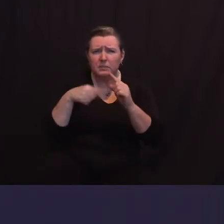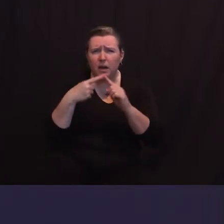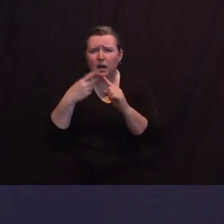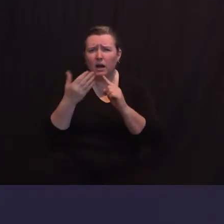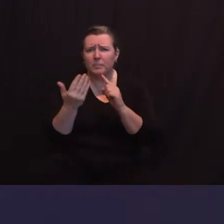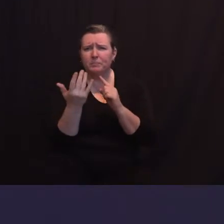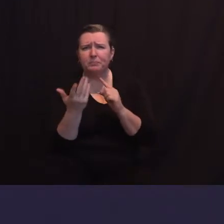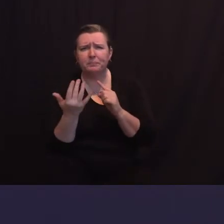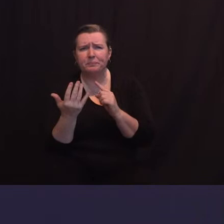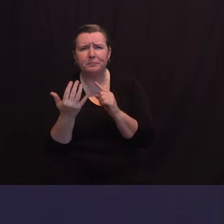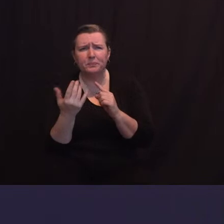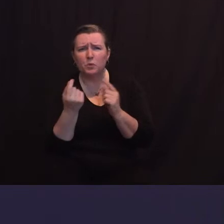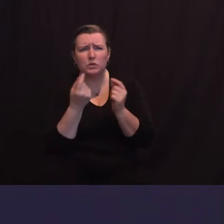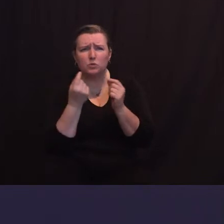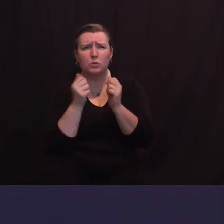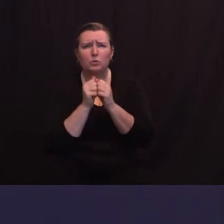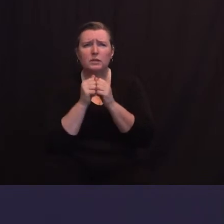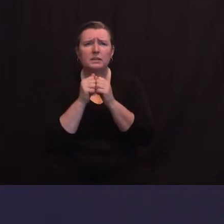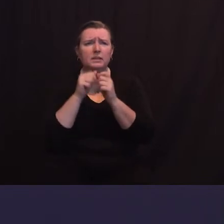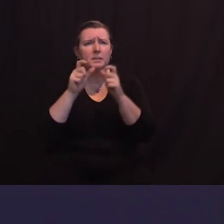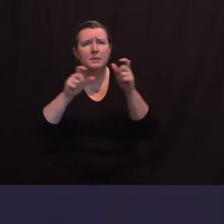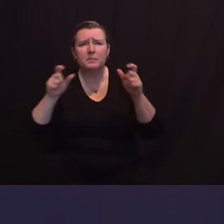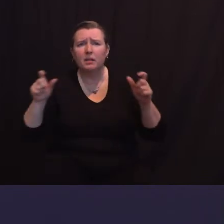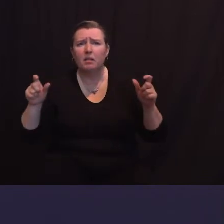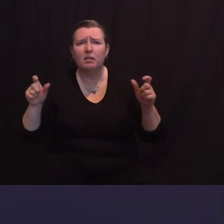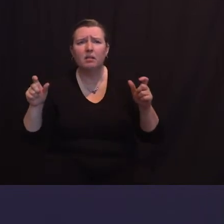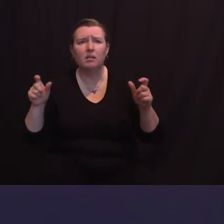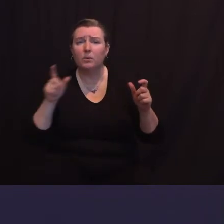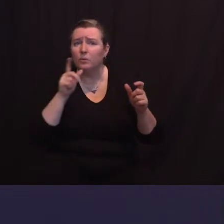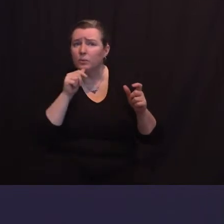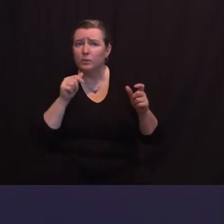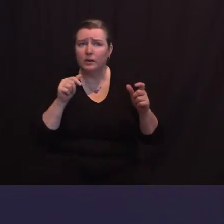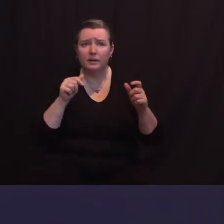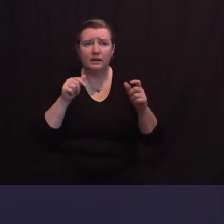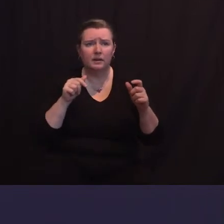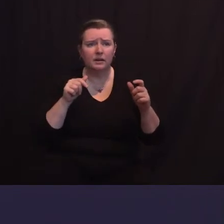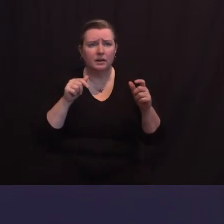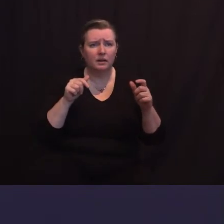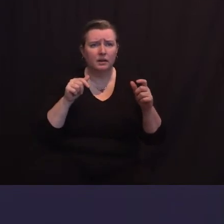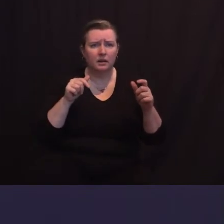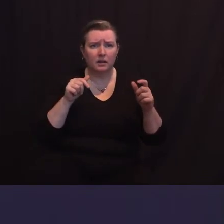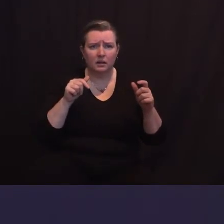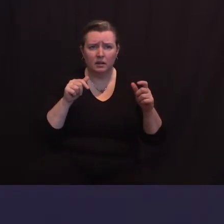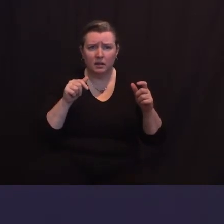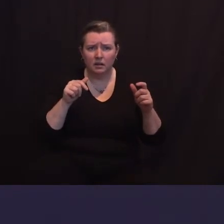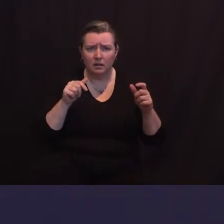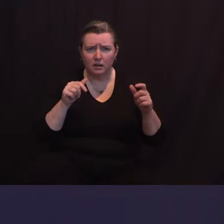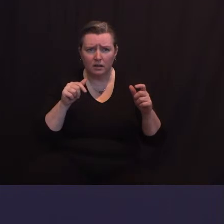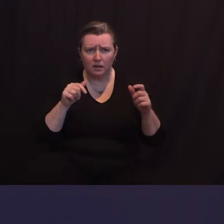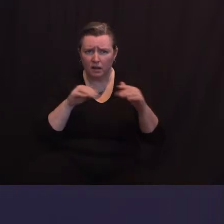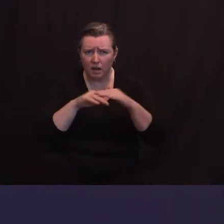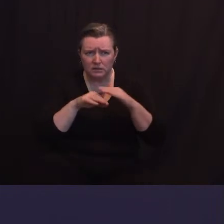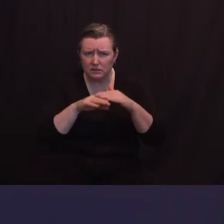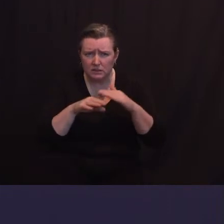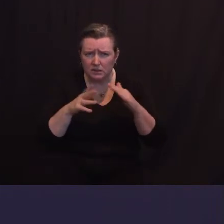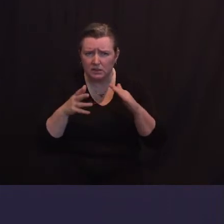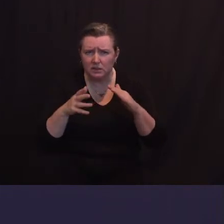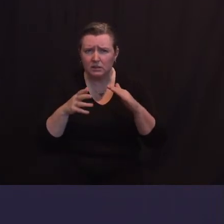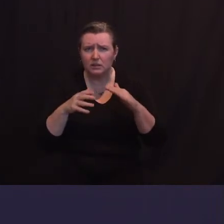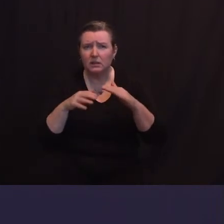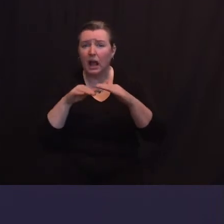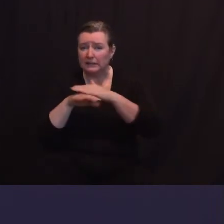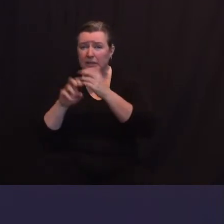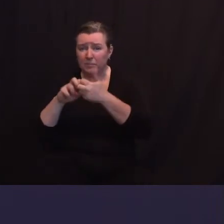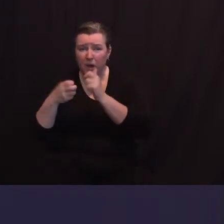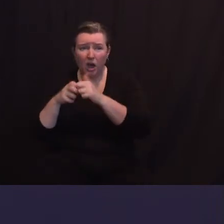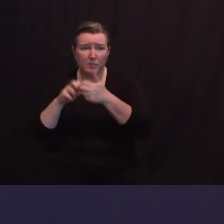what do you do with folks who, is it access? And I added, I think it may be supply as well as access. I think all of